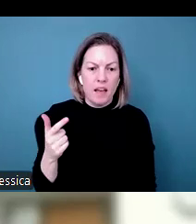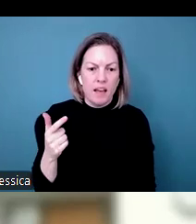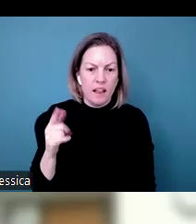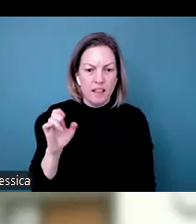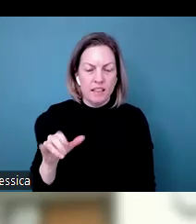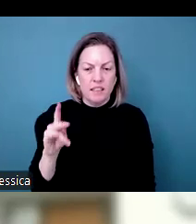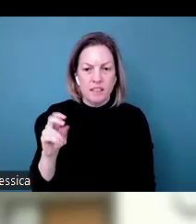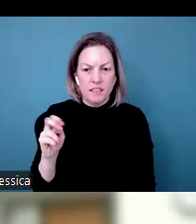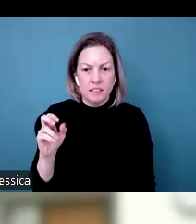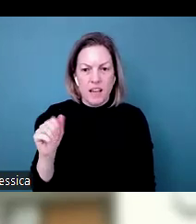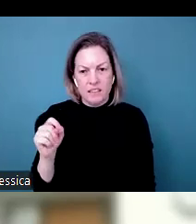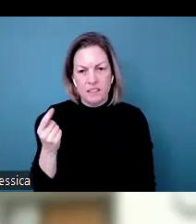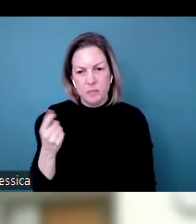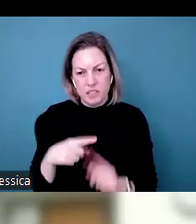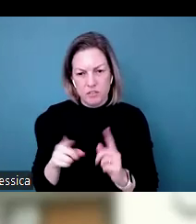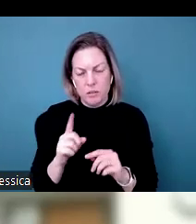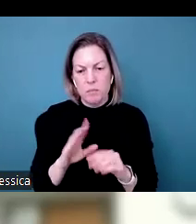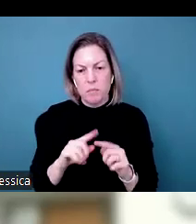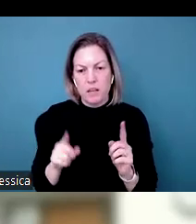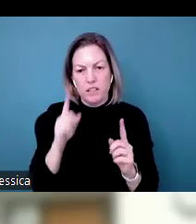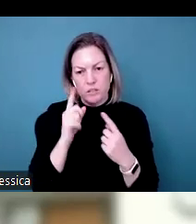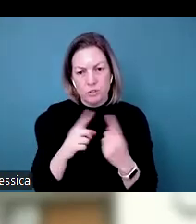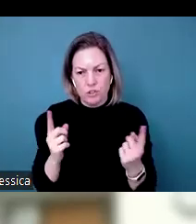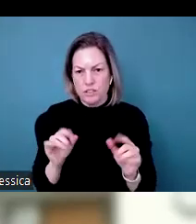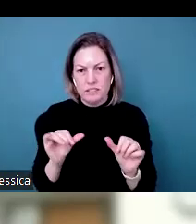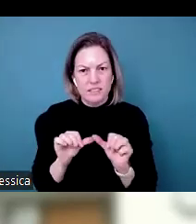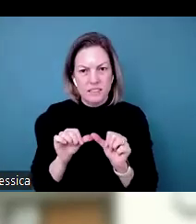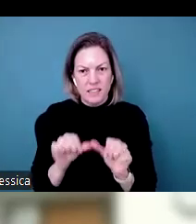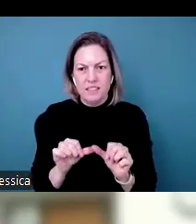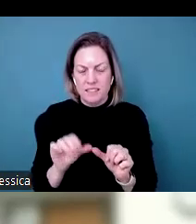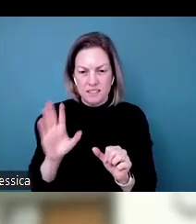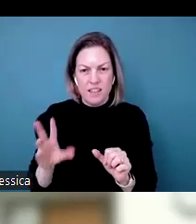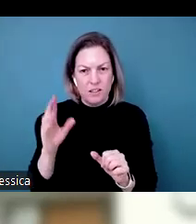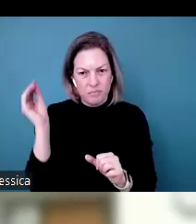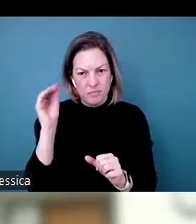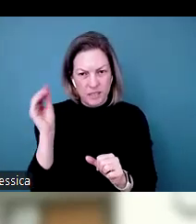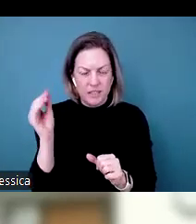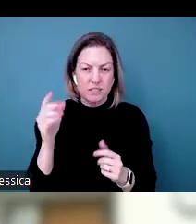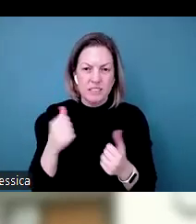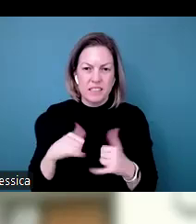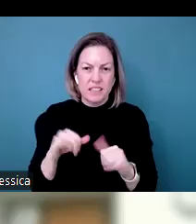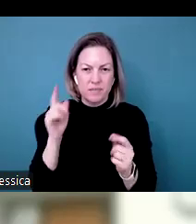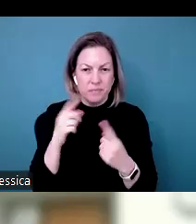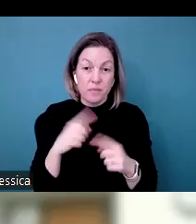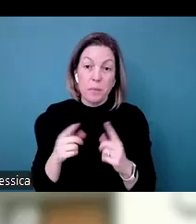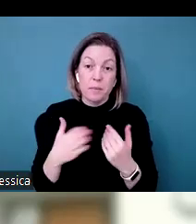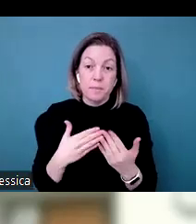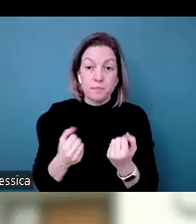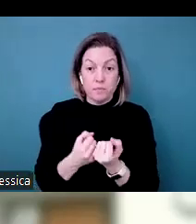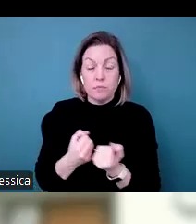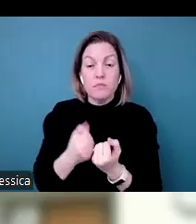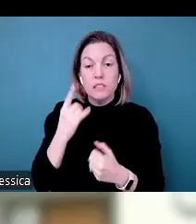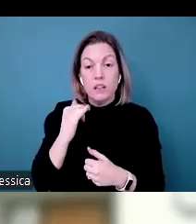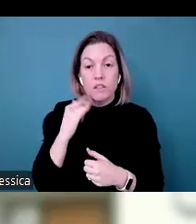but that opposition stayed strong in their positioning. So it was sponsored by the California Commission